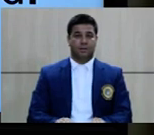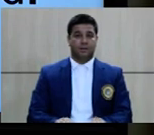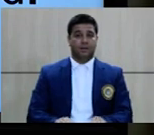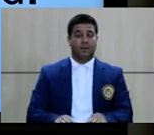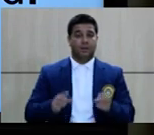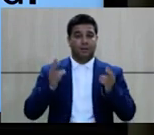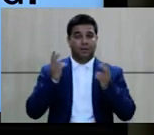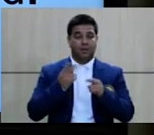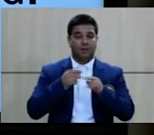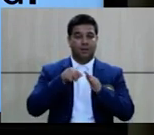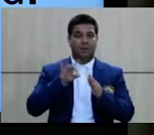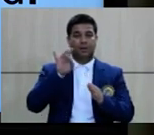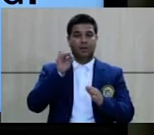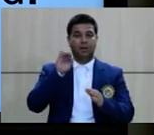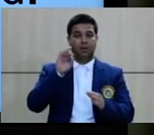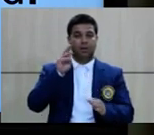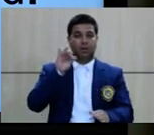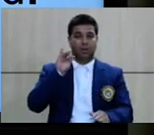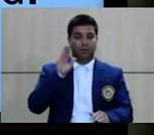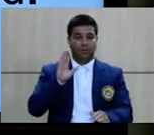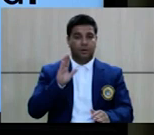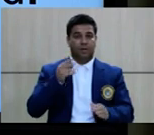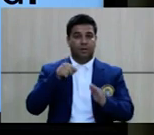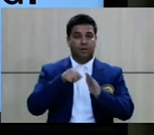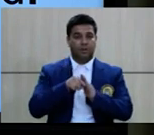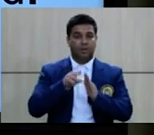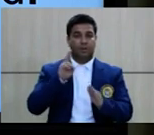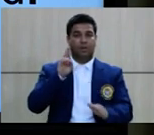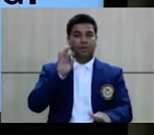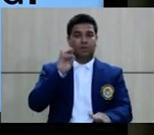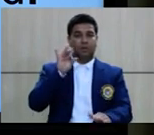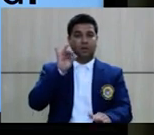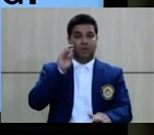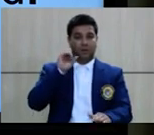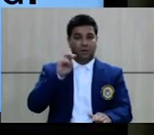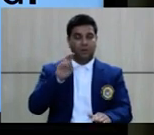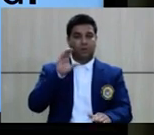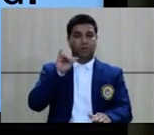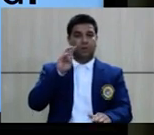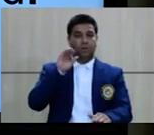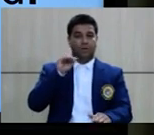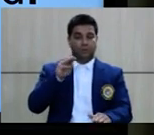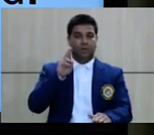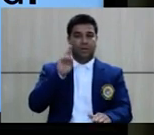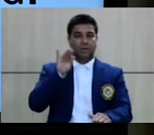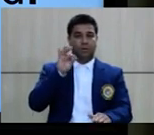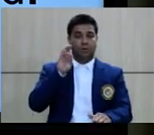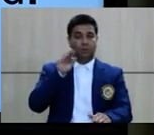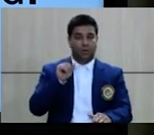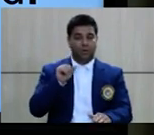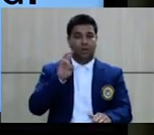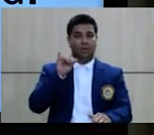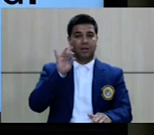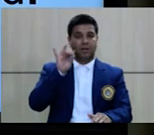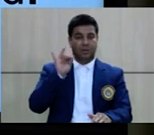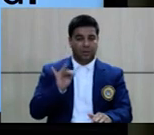Kerakli reaktivlar, mineral o'g'it namunalari, konsentrlangan sulfat kislota, mis metali,